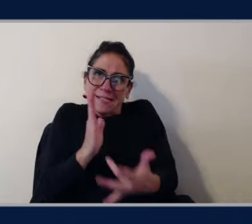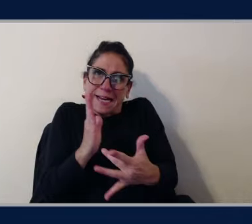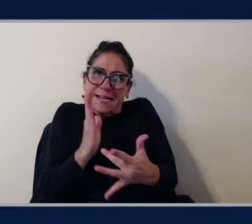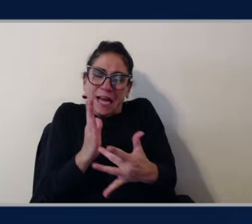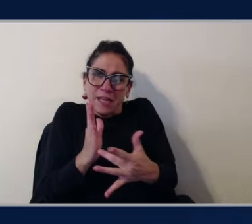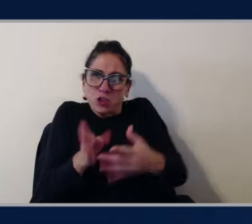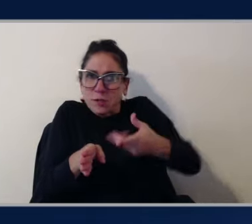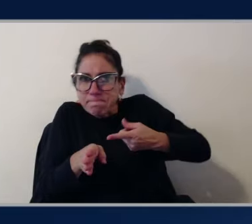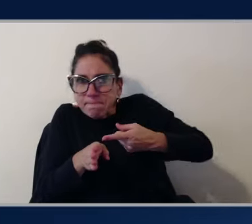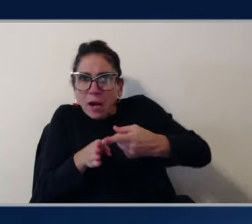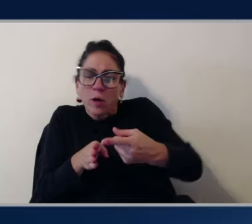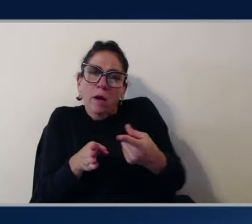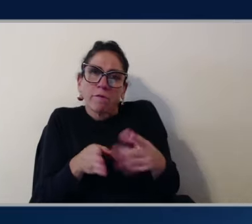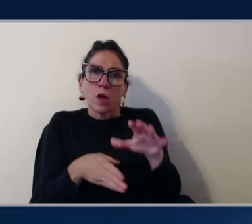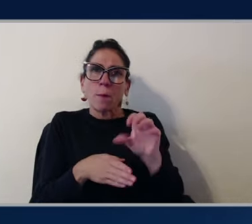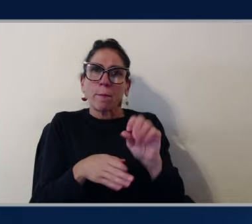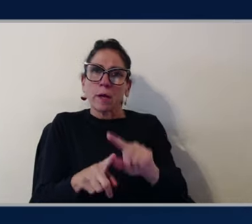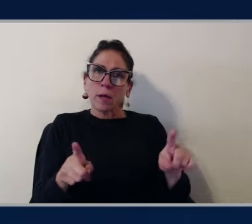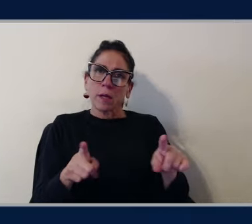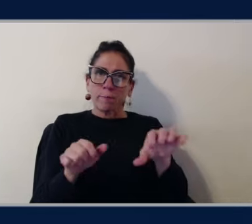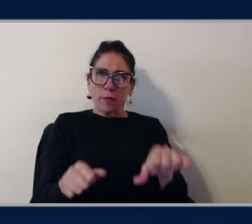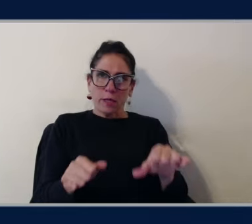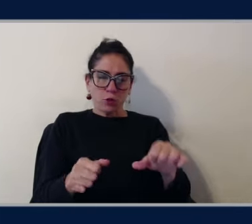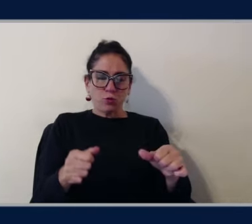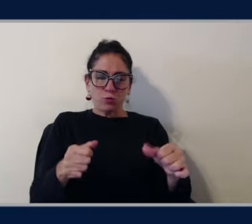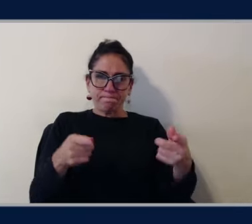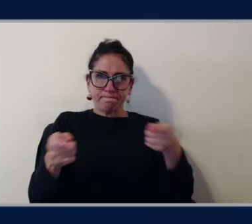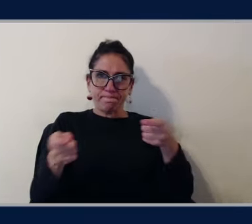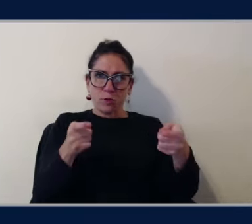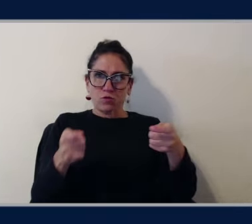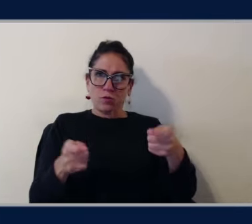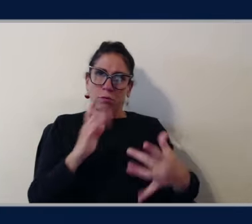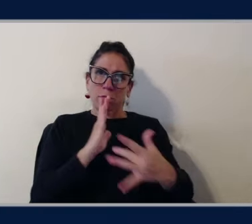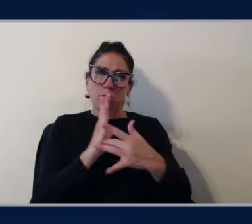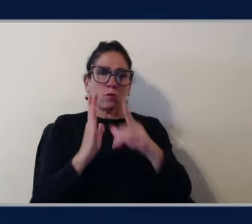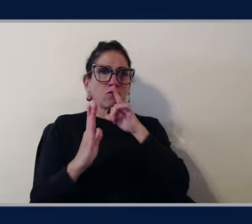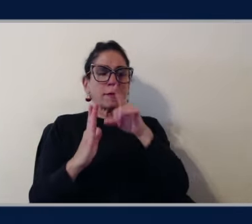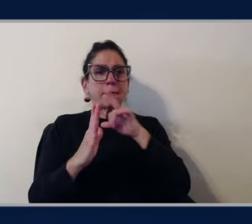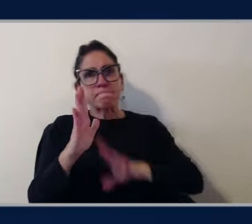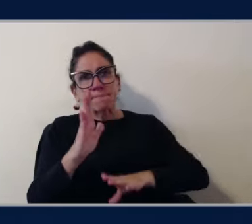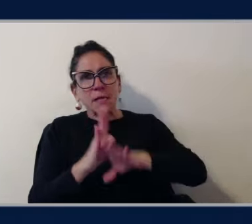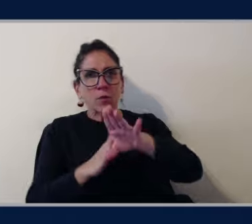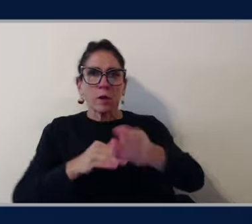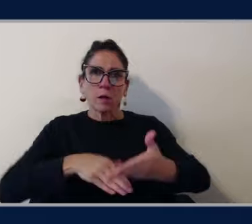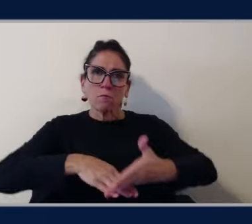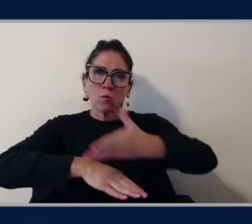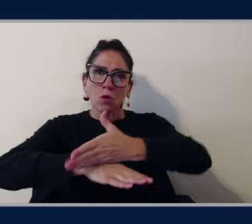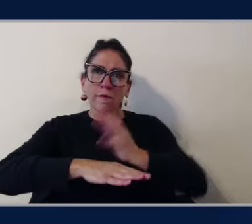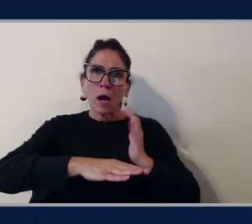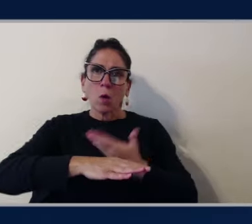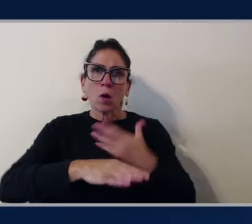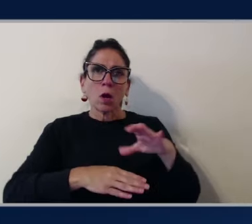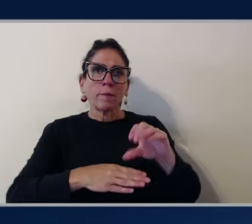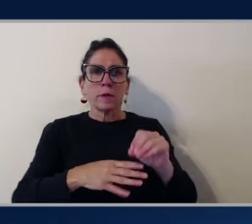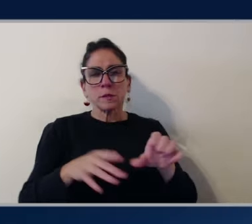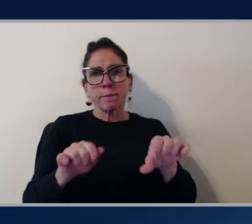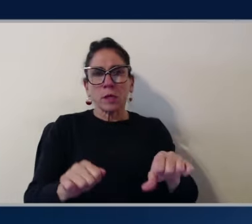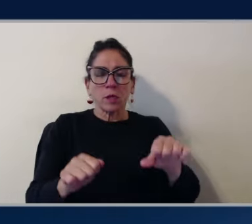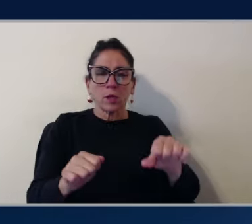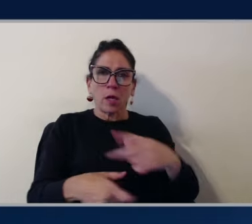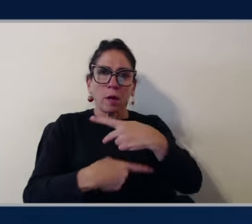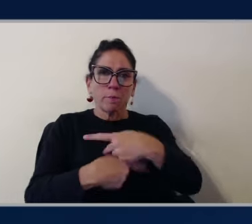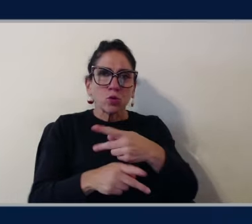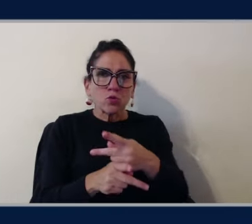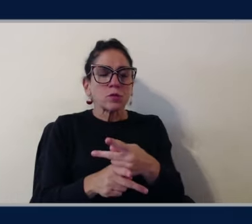have the ability to leverage technology to really help accelerate and to improve our company's ability to produce food